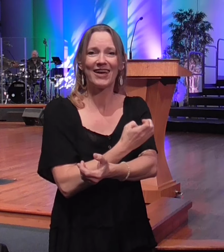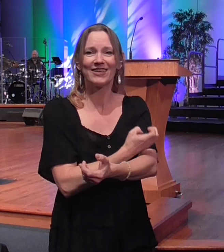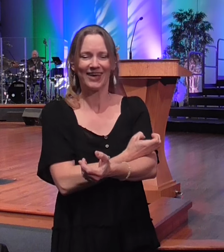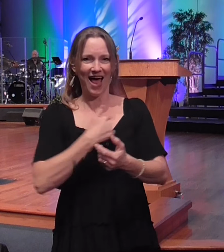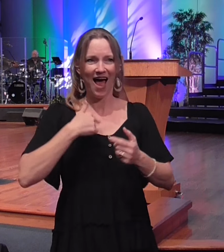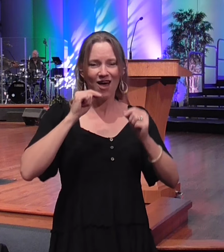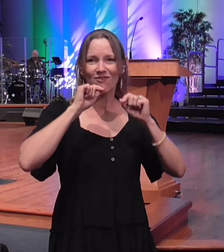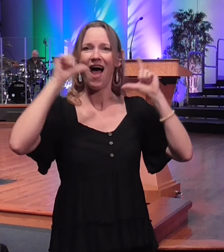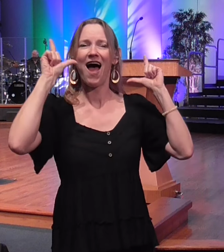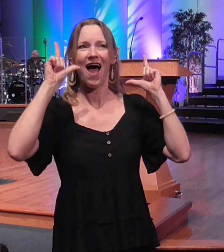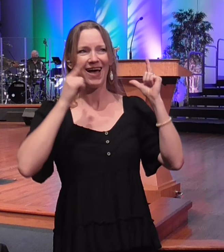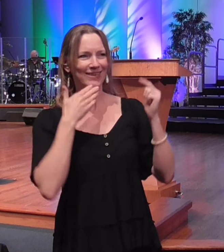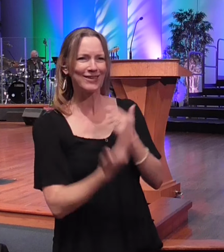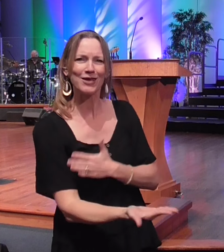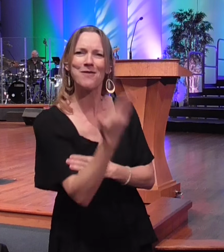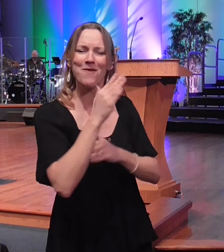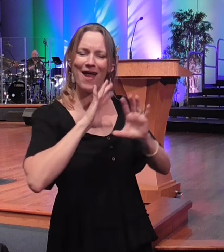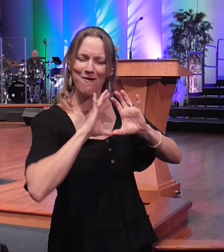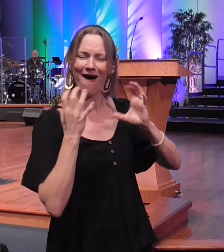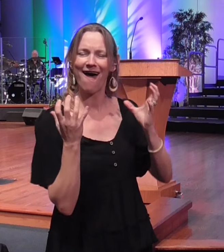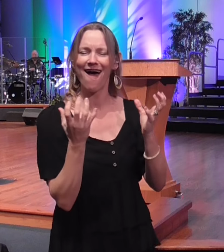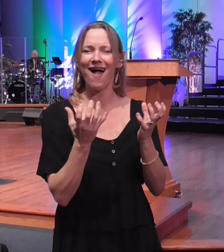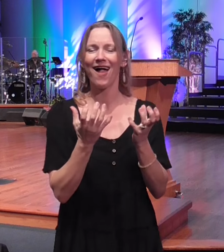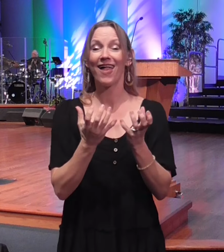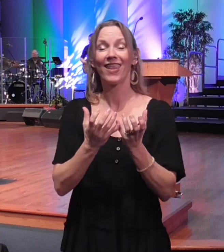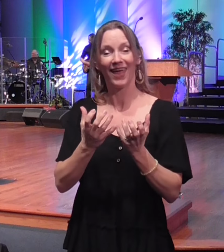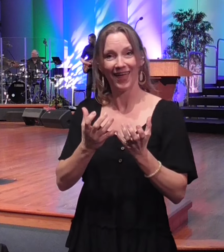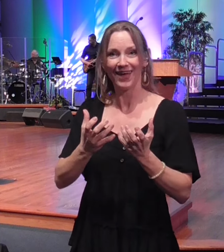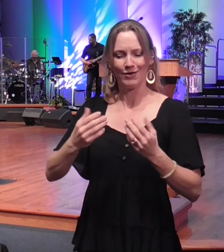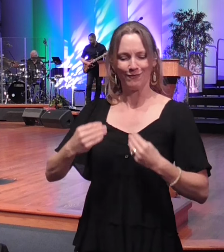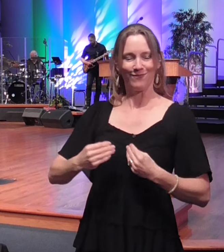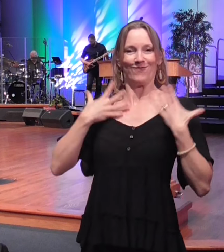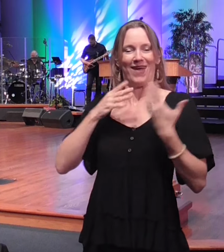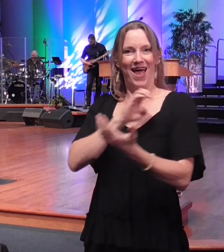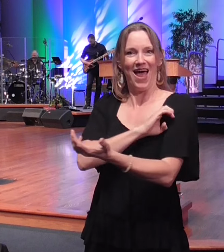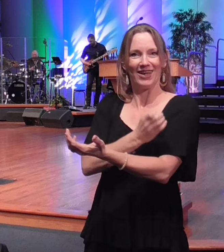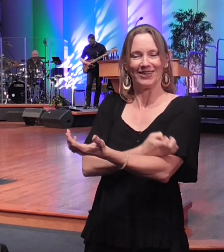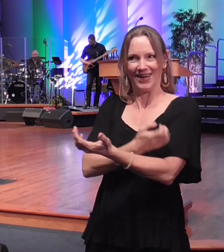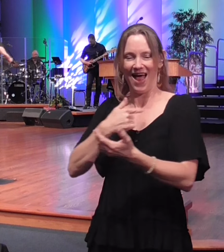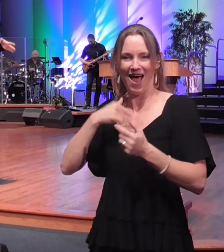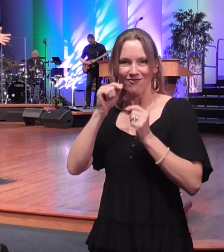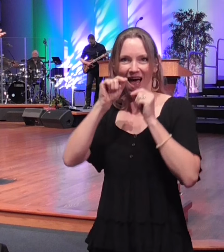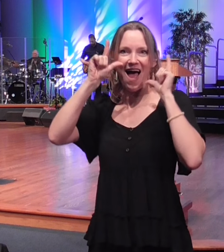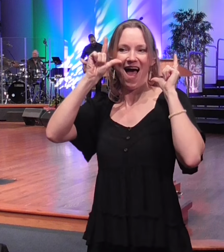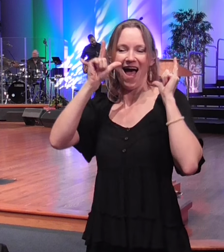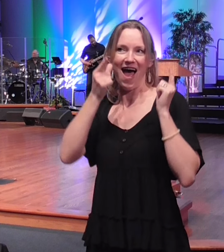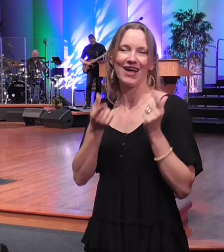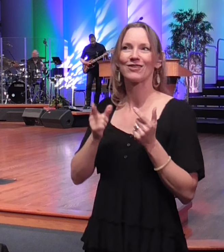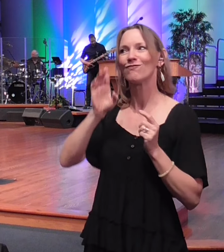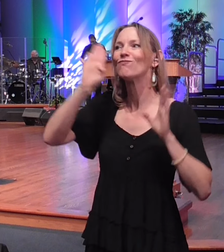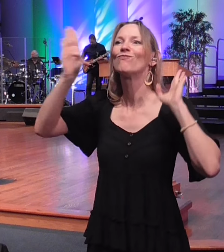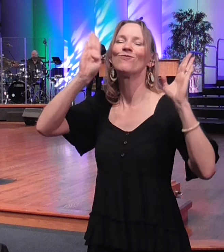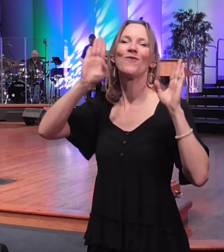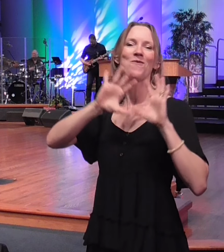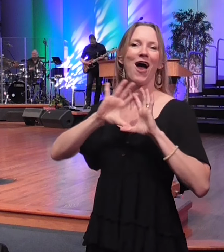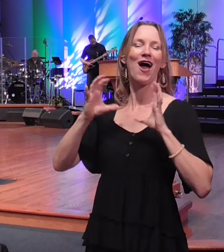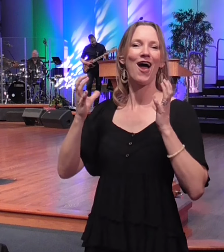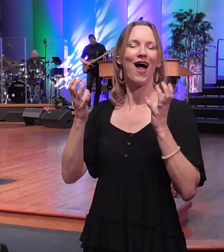I rise to greet the world. With a burst of energy, I rise to greet the